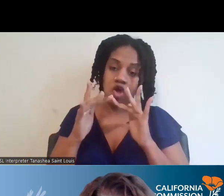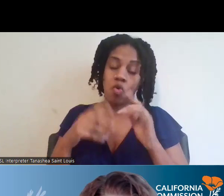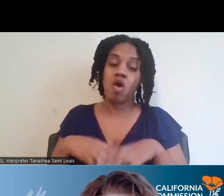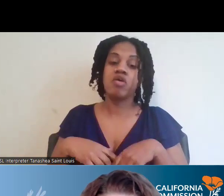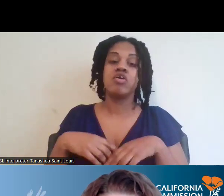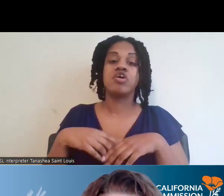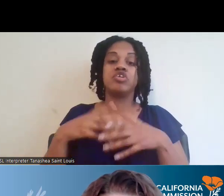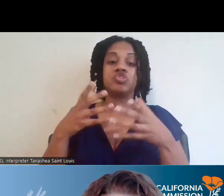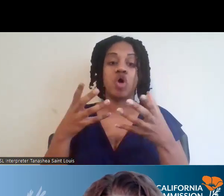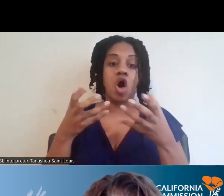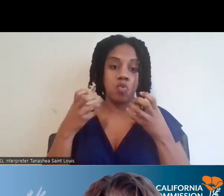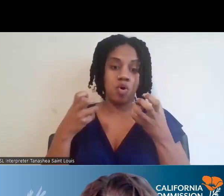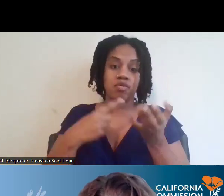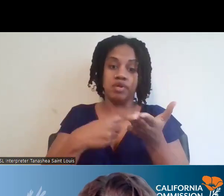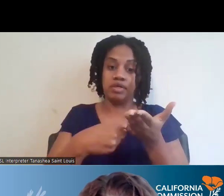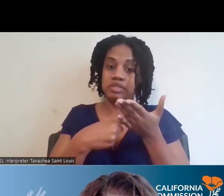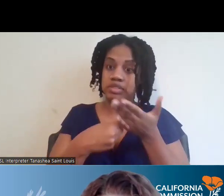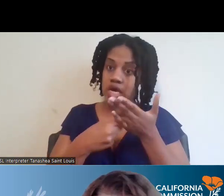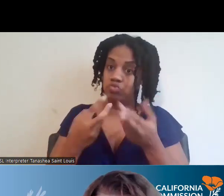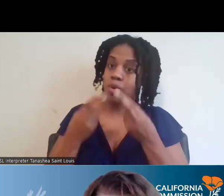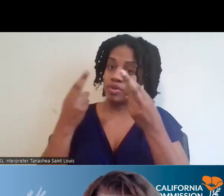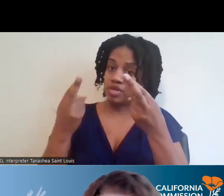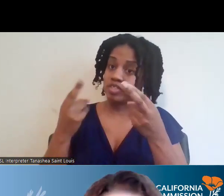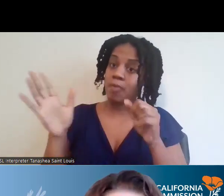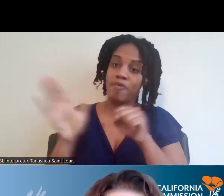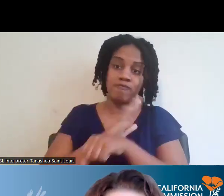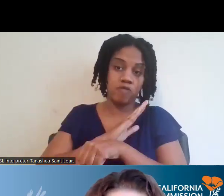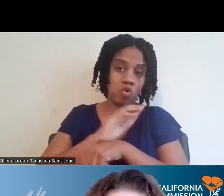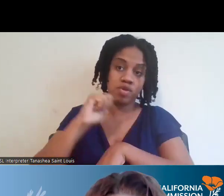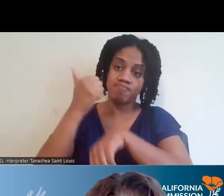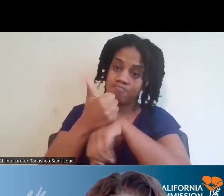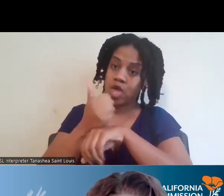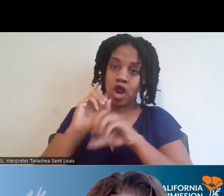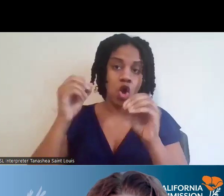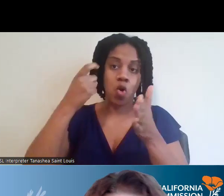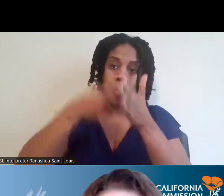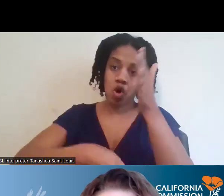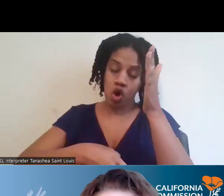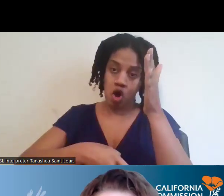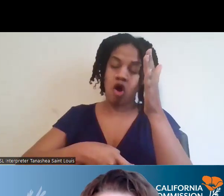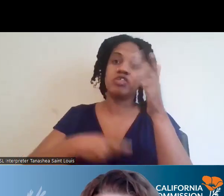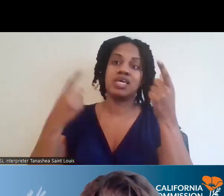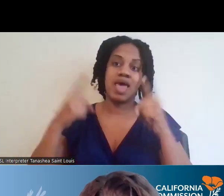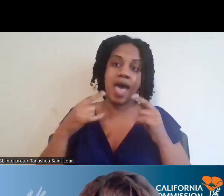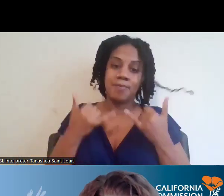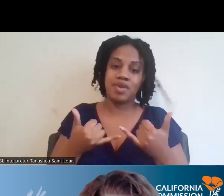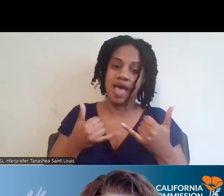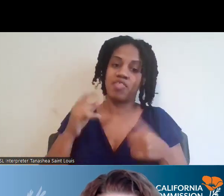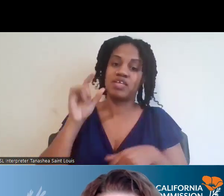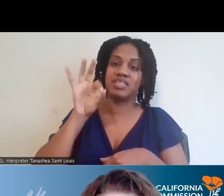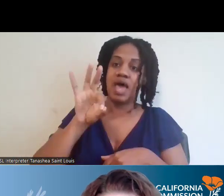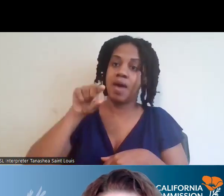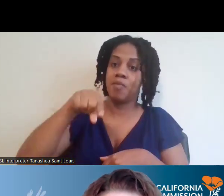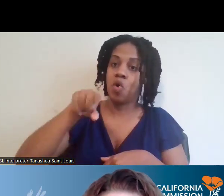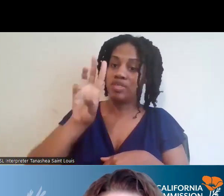up one recommendation that can be fully implemented at no cost and implemented immediately, and that is 9.6, which is